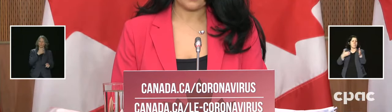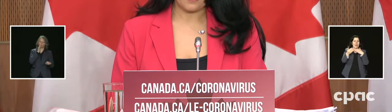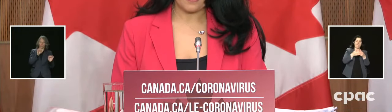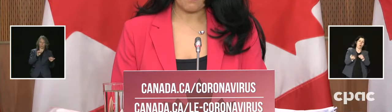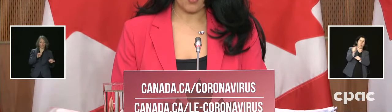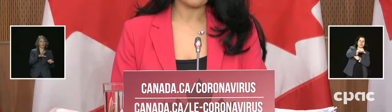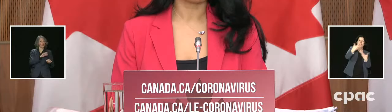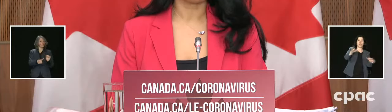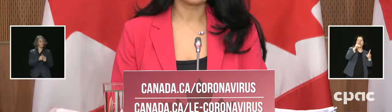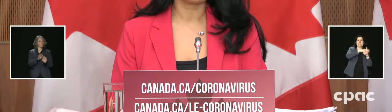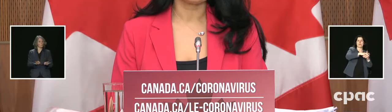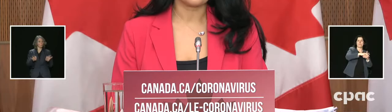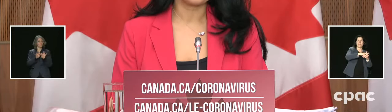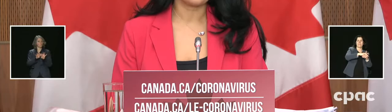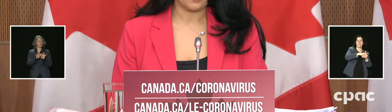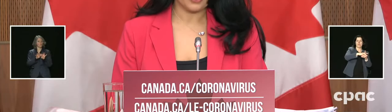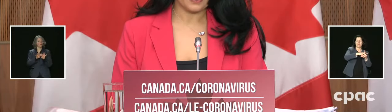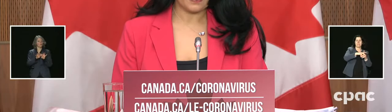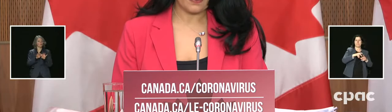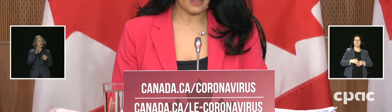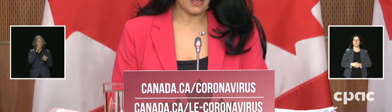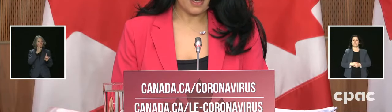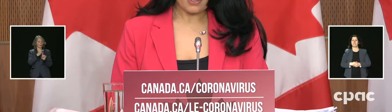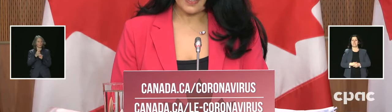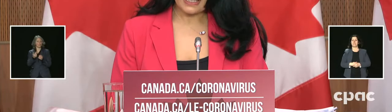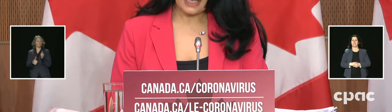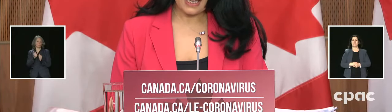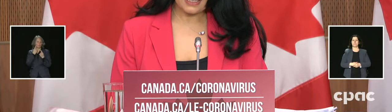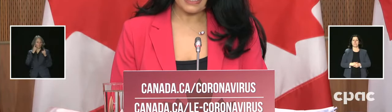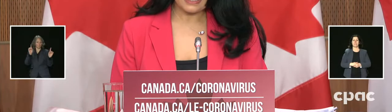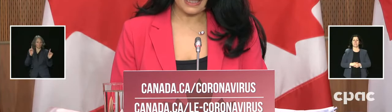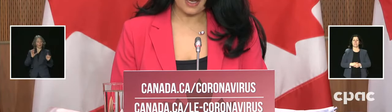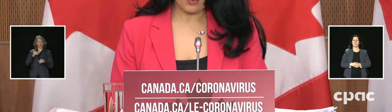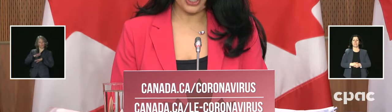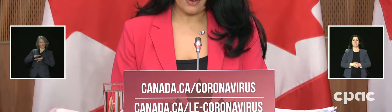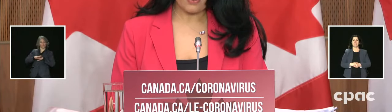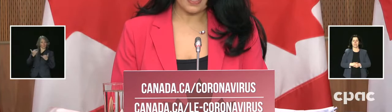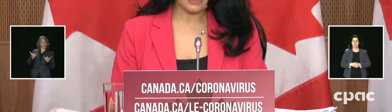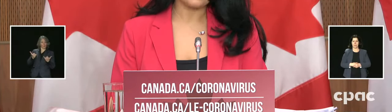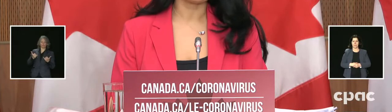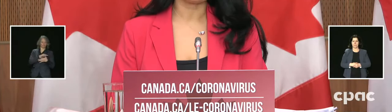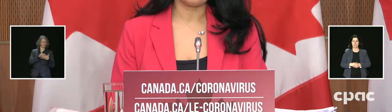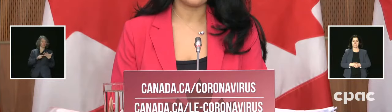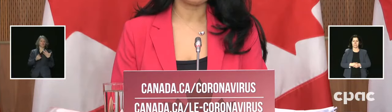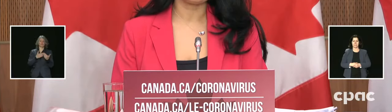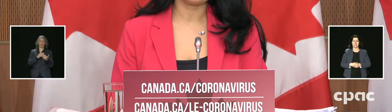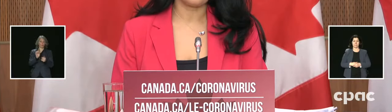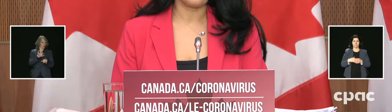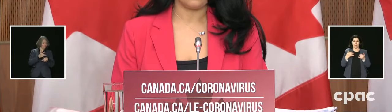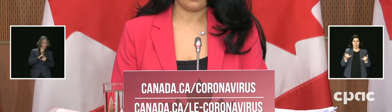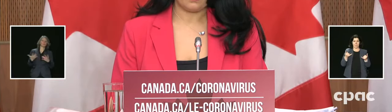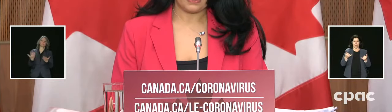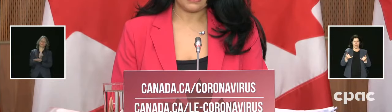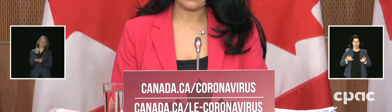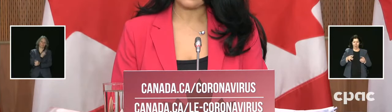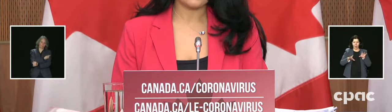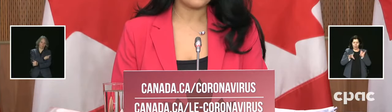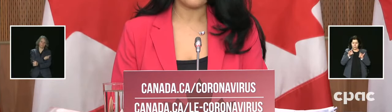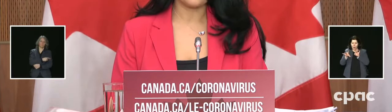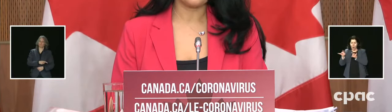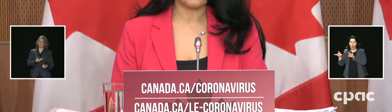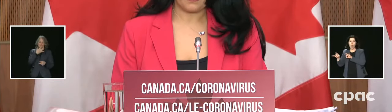affords more vaccination options. Our advice to Canadians is to get whichever vaccine is available to you.